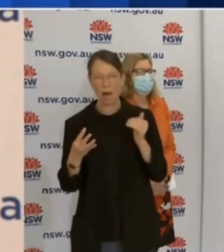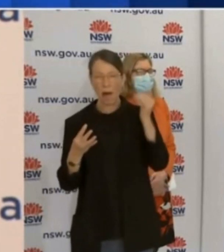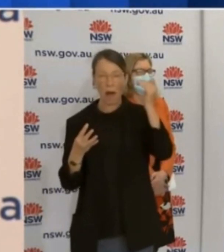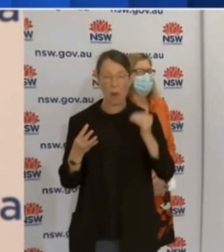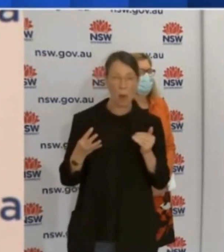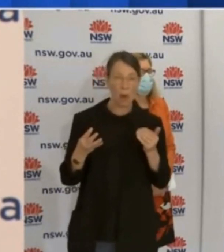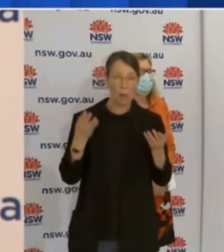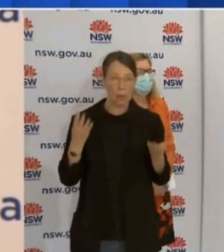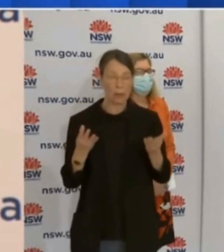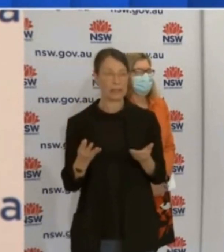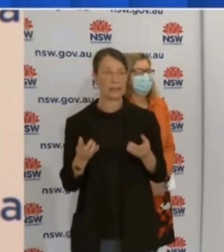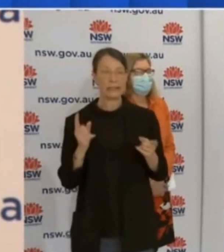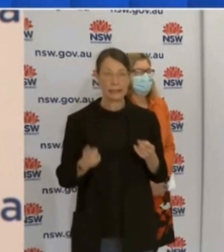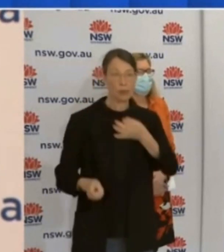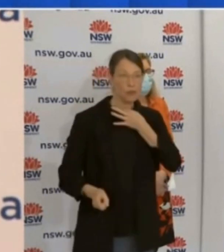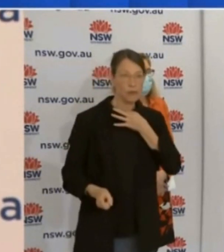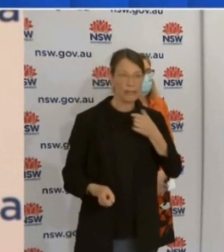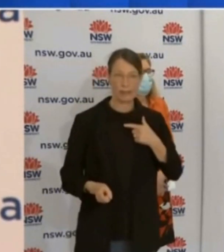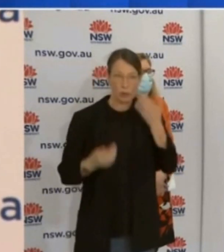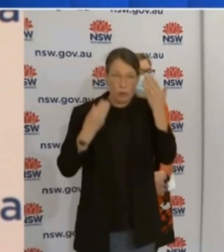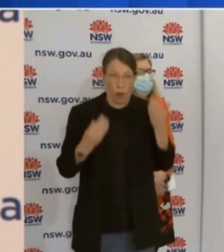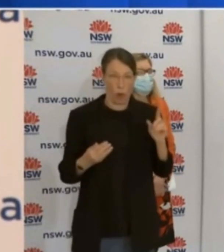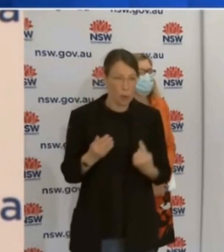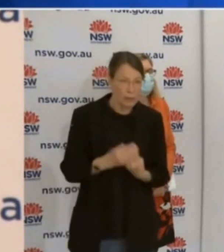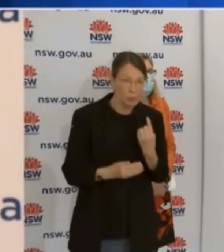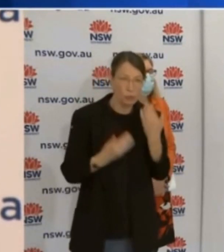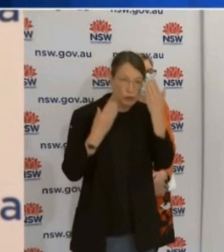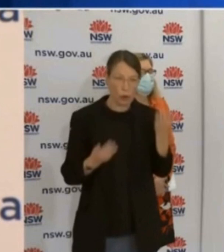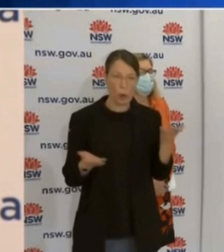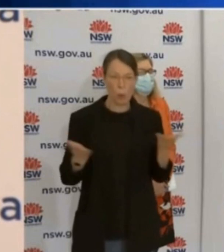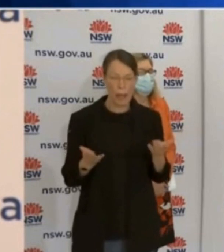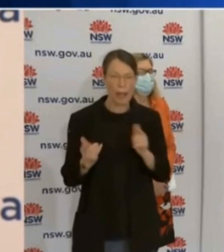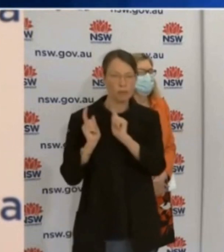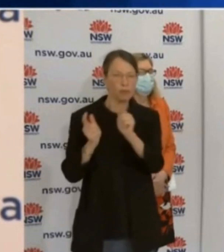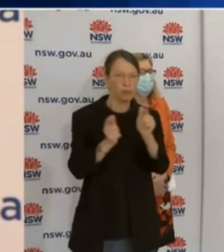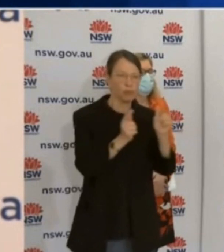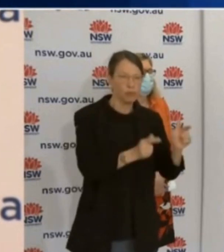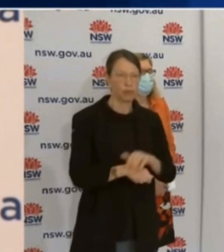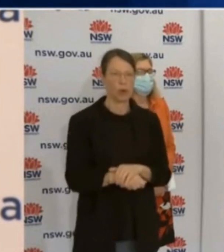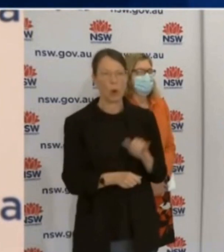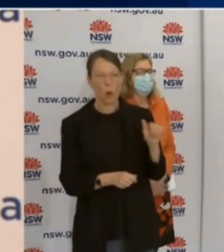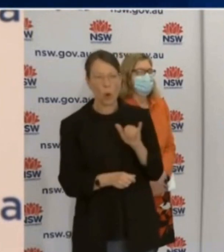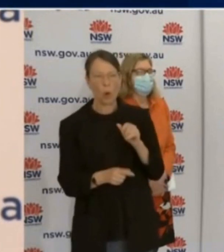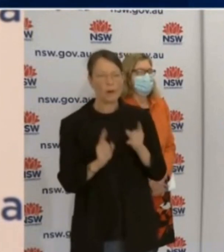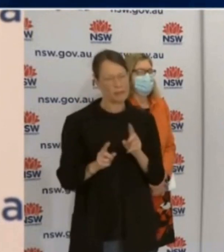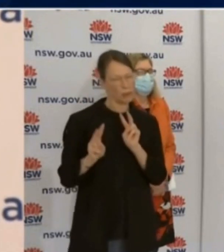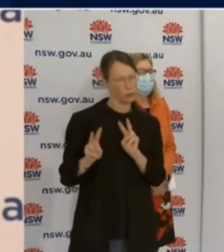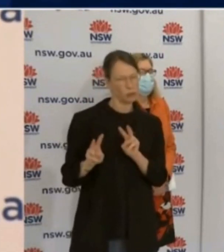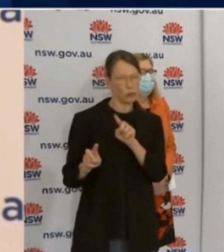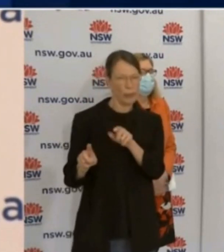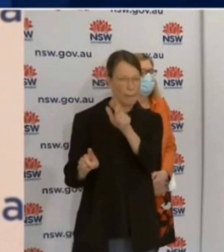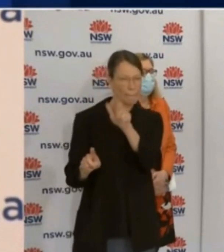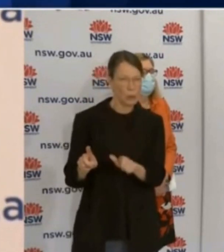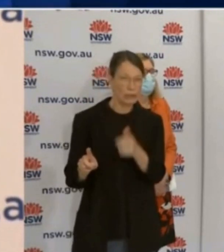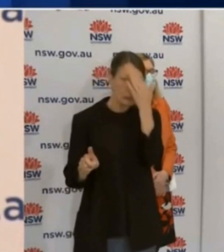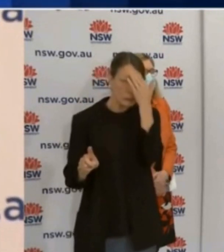the unknown, and sometimes you weigh up the particular person or persons that you're looking at in terms of the circumstances. And if, for